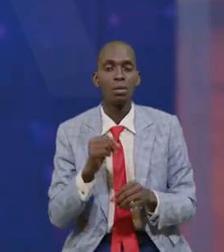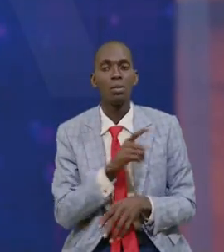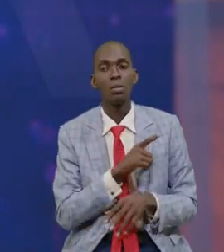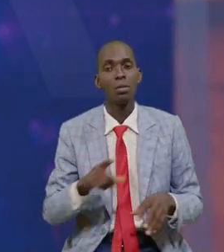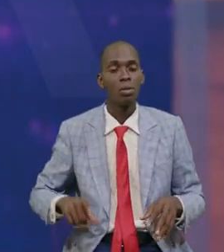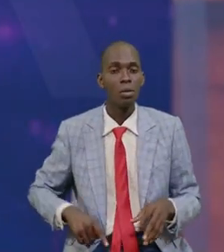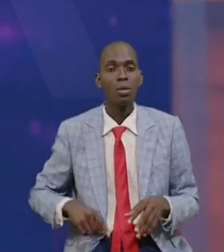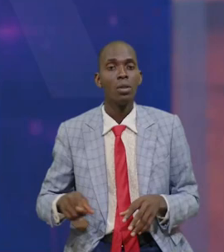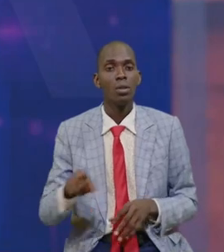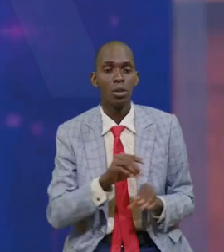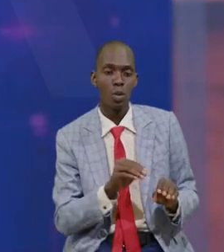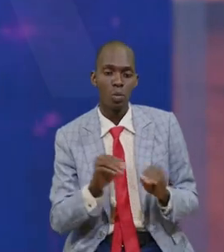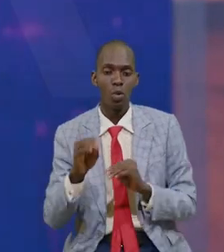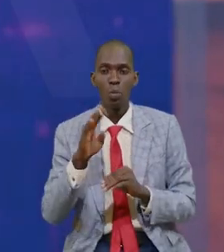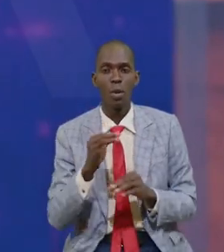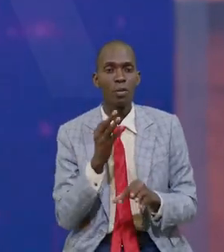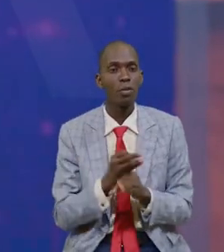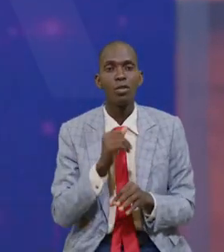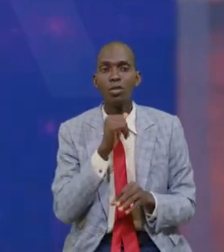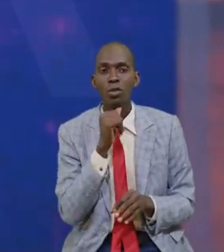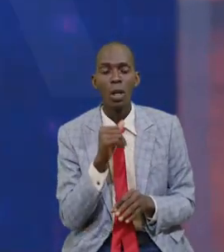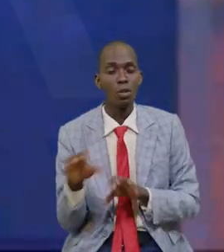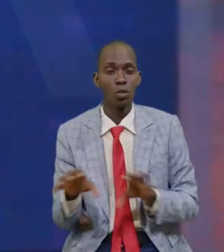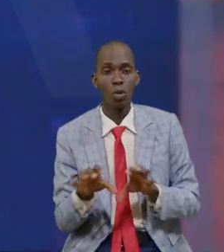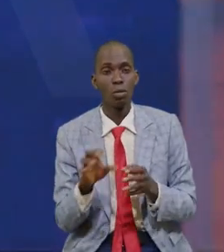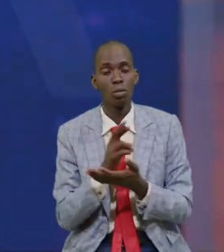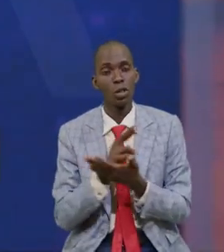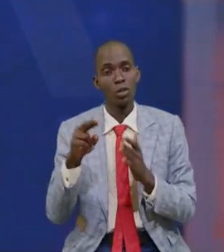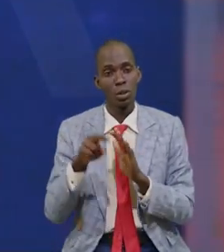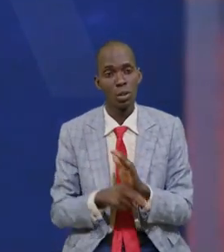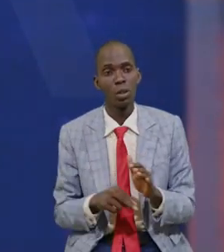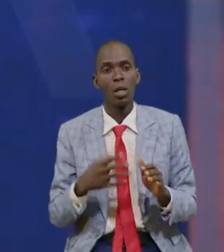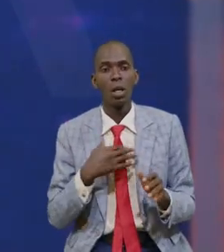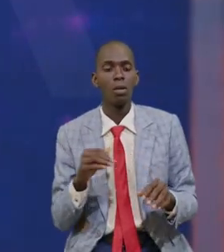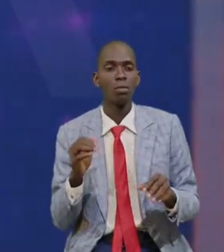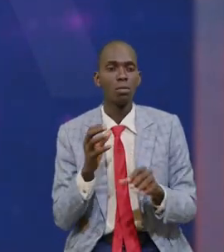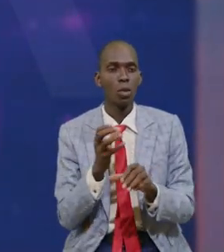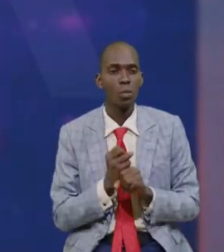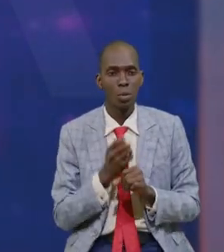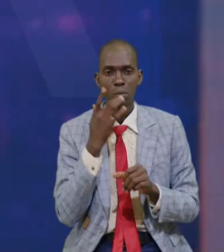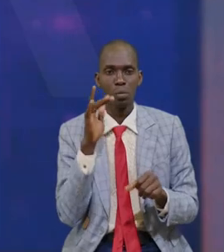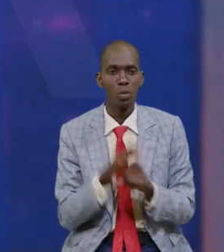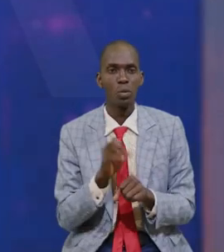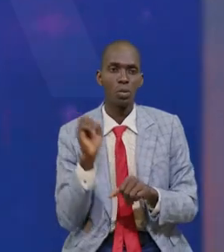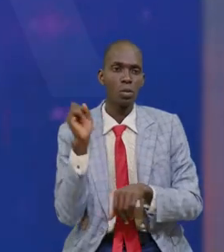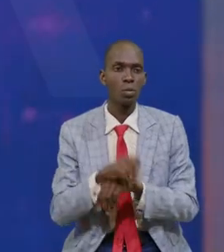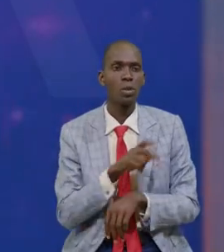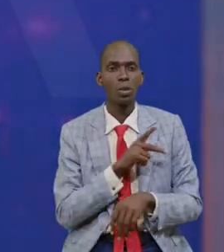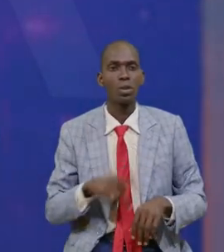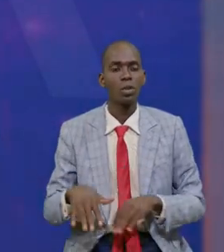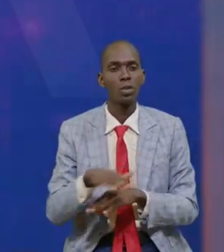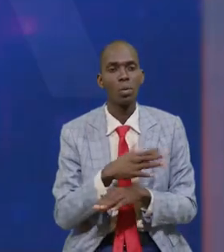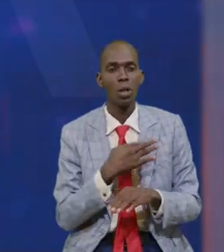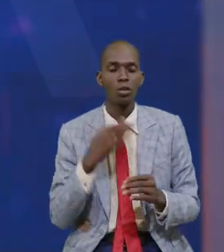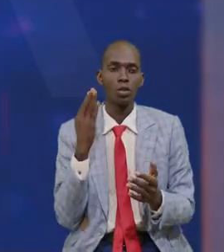by faith wrought righteousness and subdued kingdoms and obtained promises and stopped